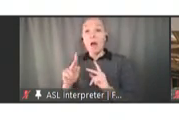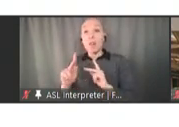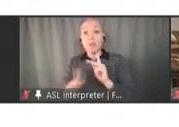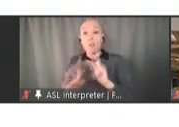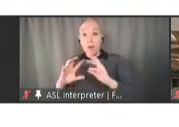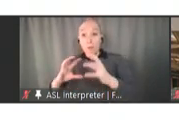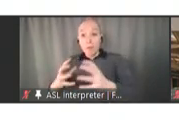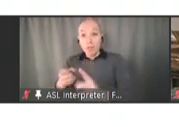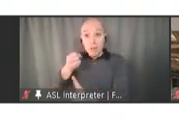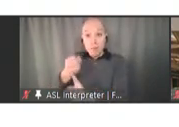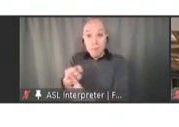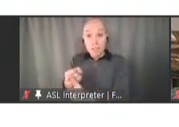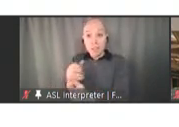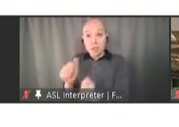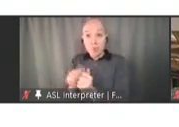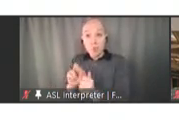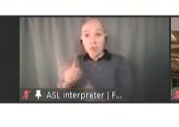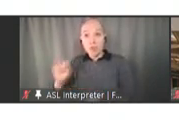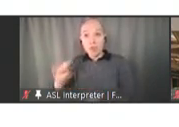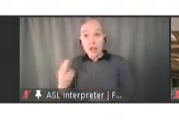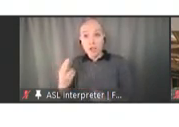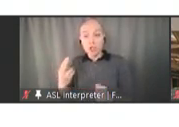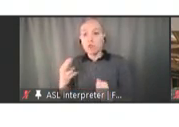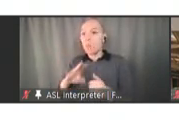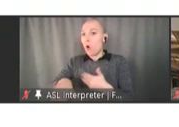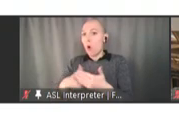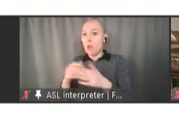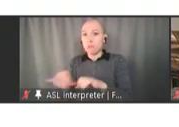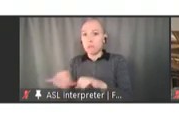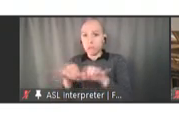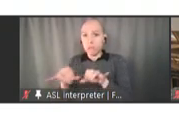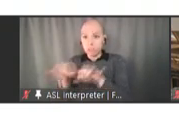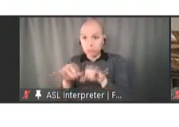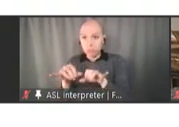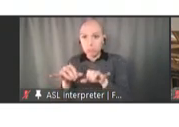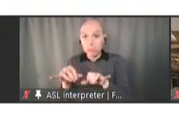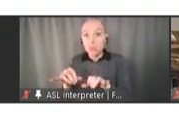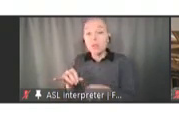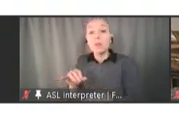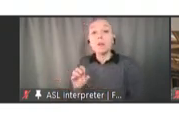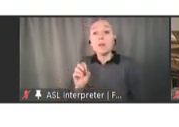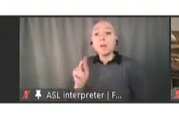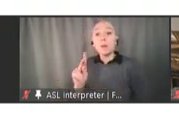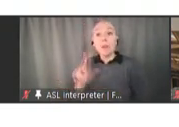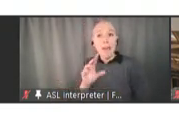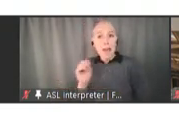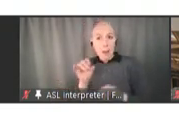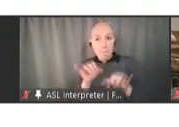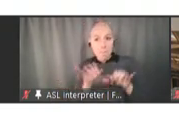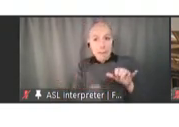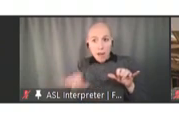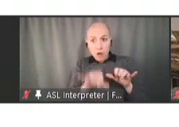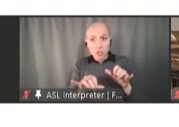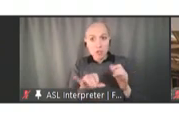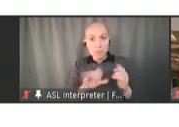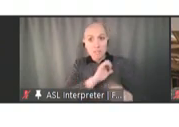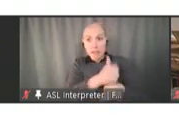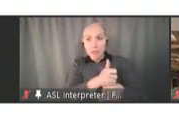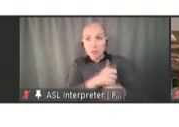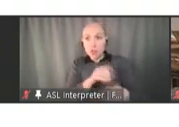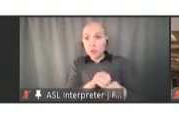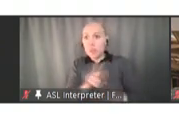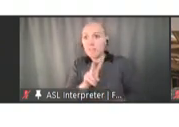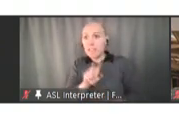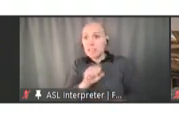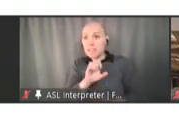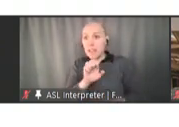and nothing was detected in VSafe, a particular pattern? No, rash is actually